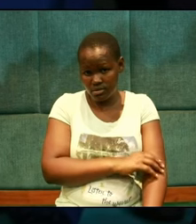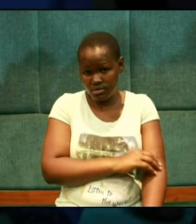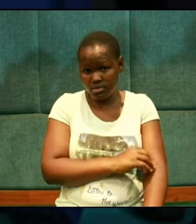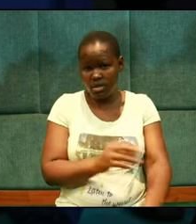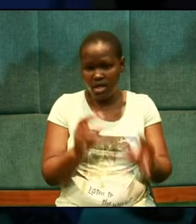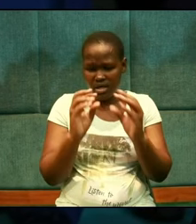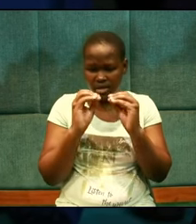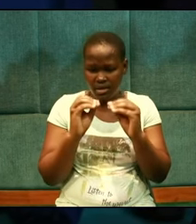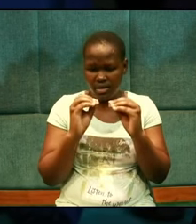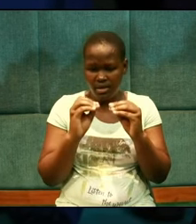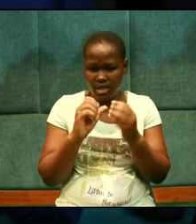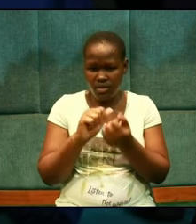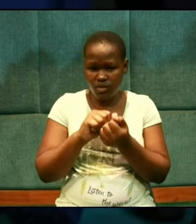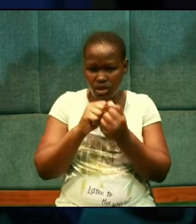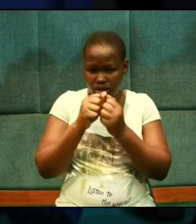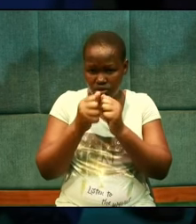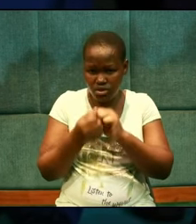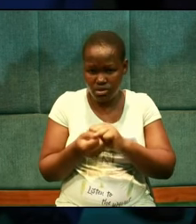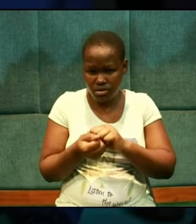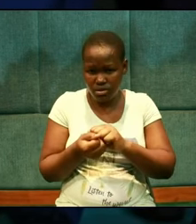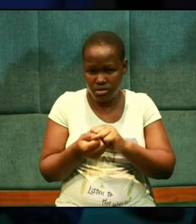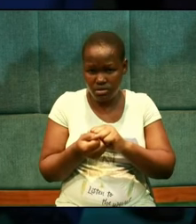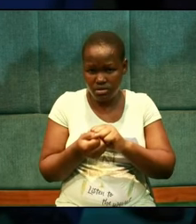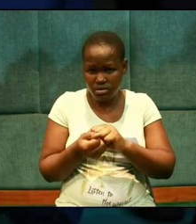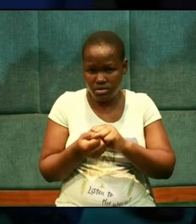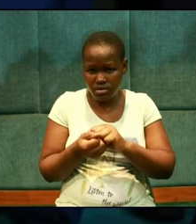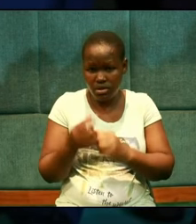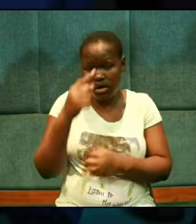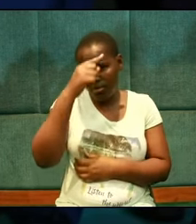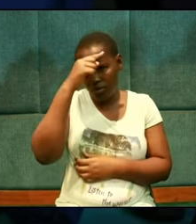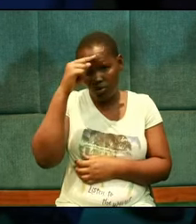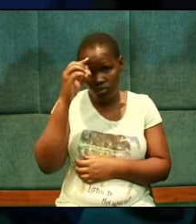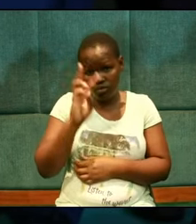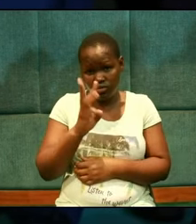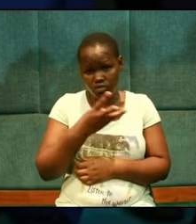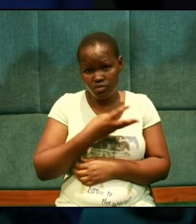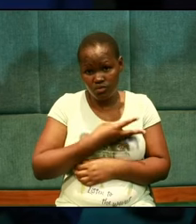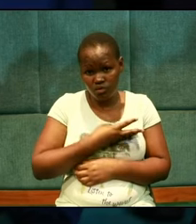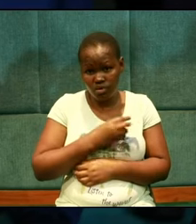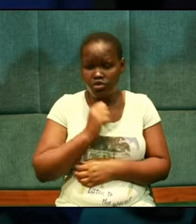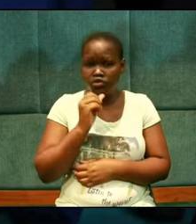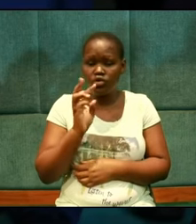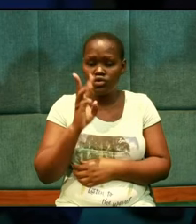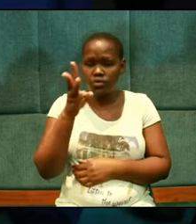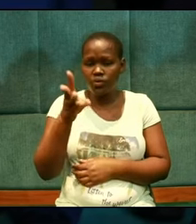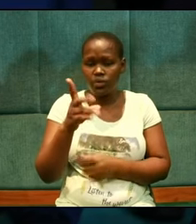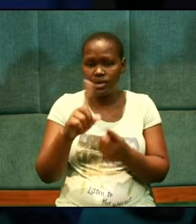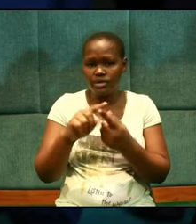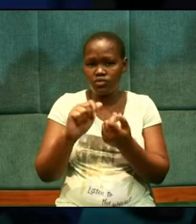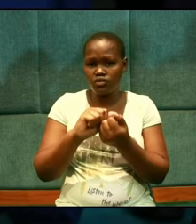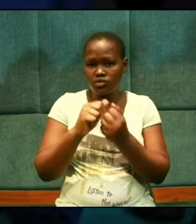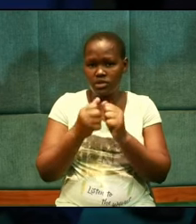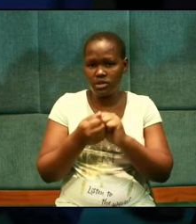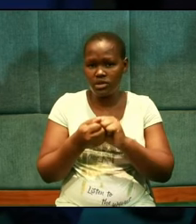Nothing is changing because we are not willing to change.